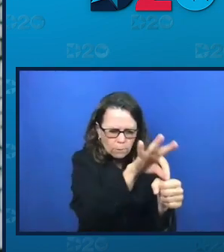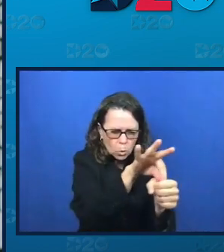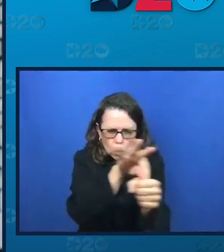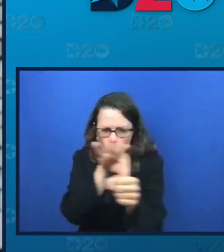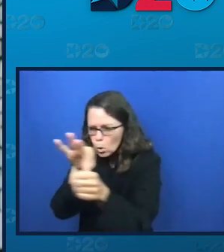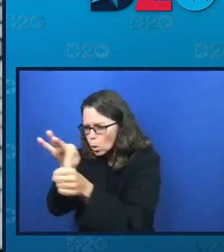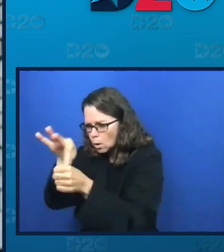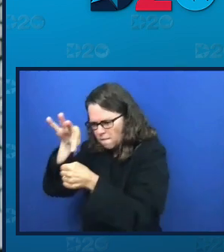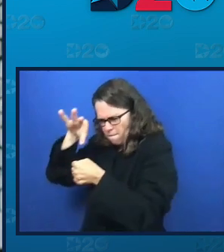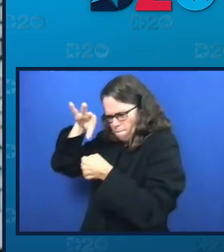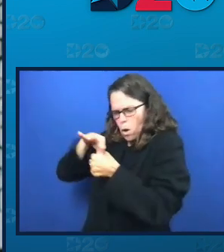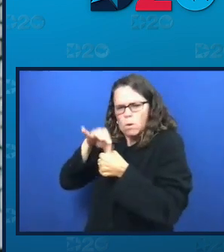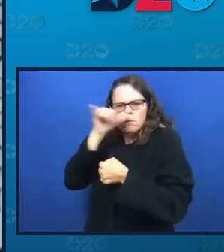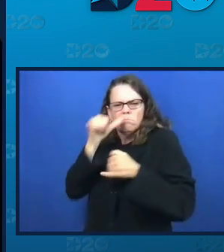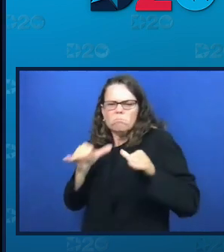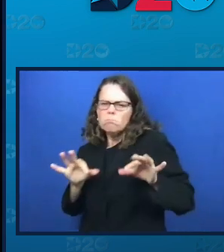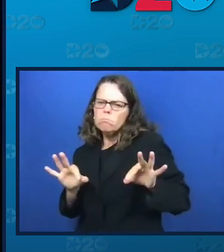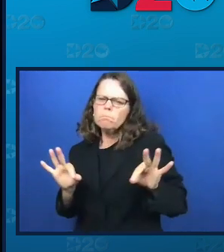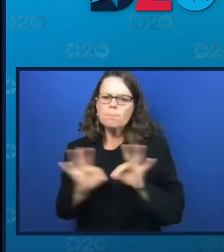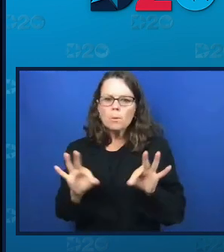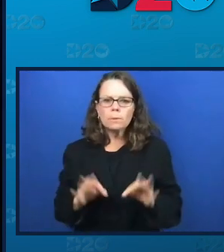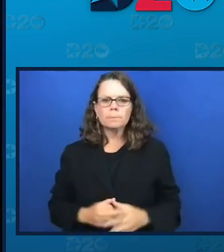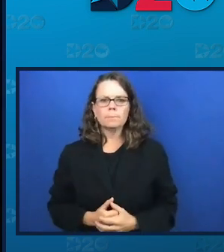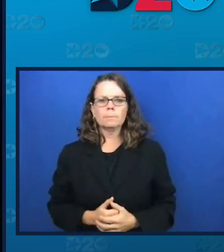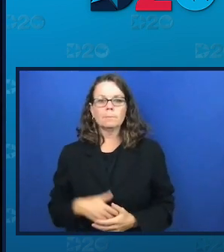You gonna dance out?